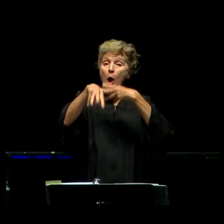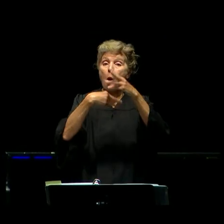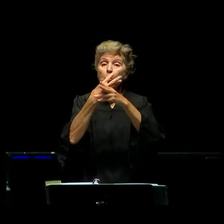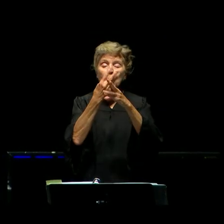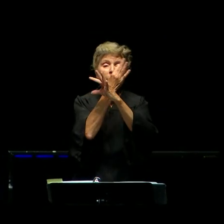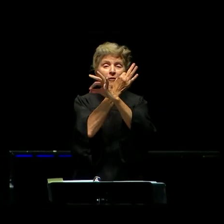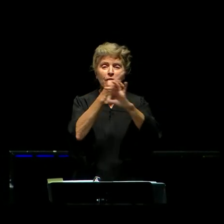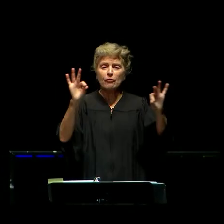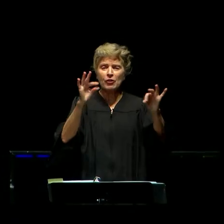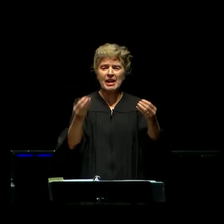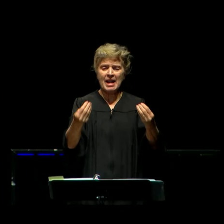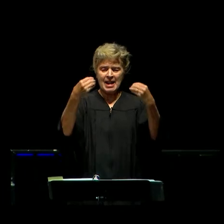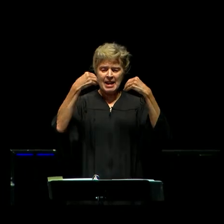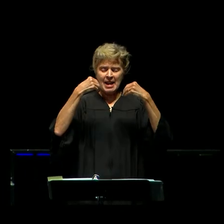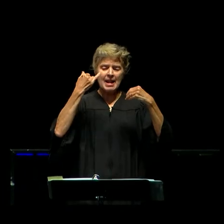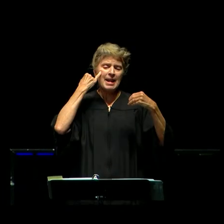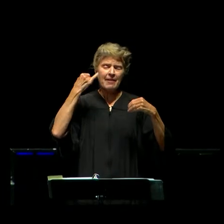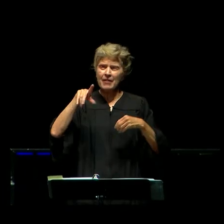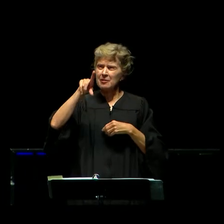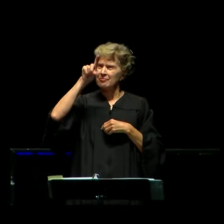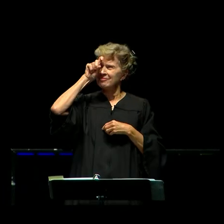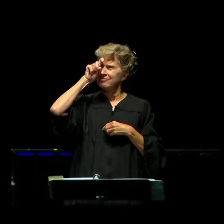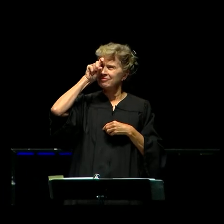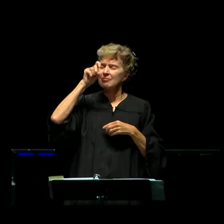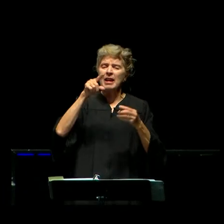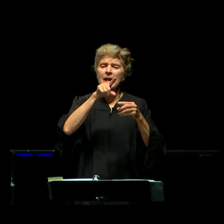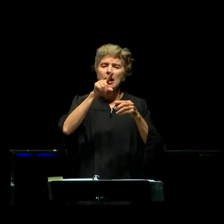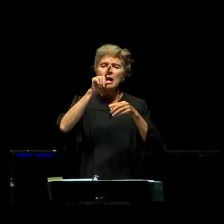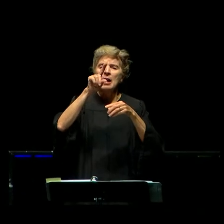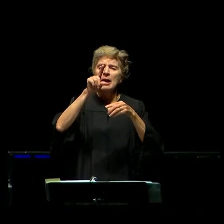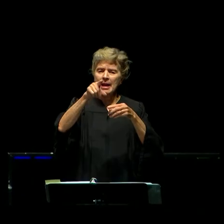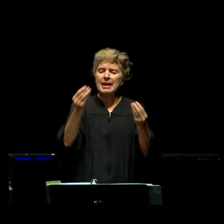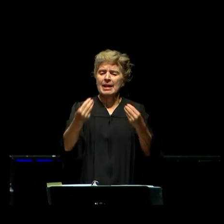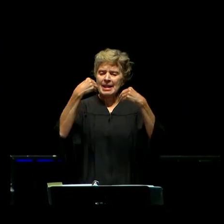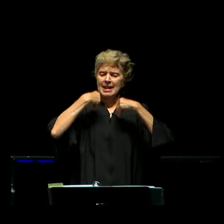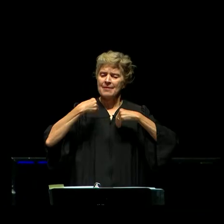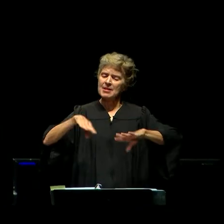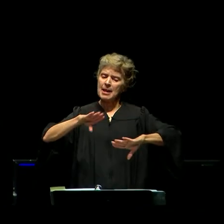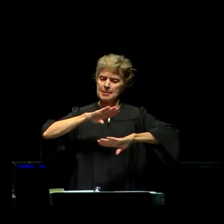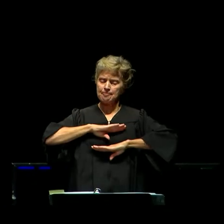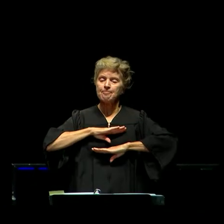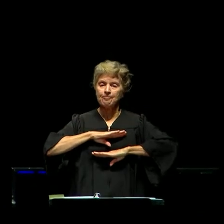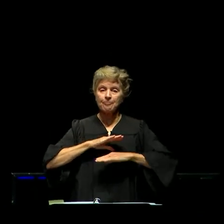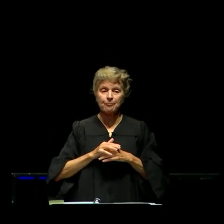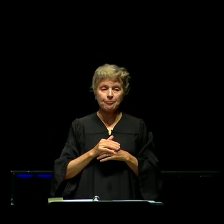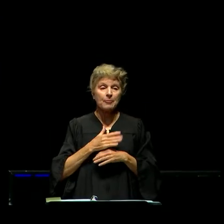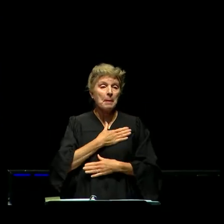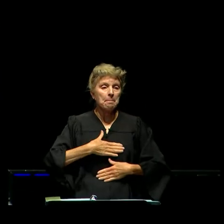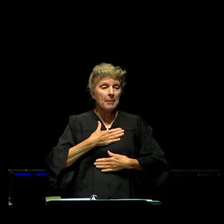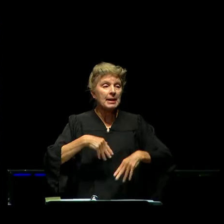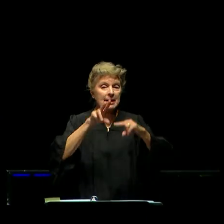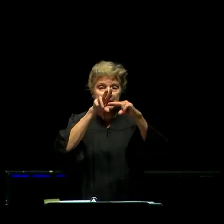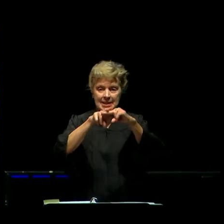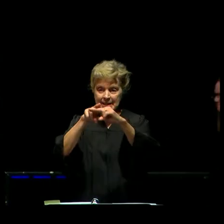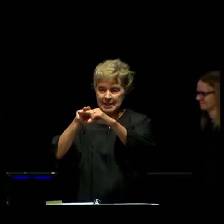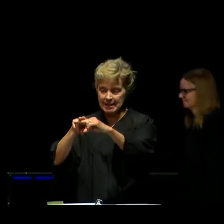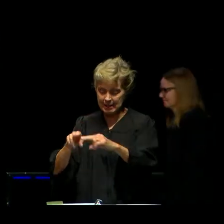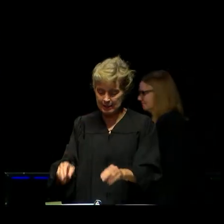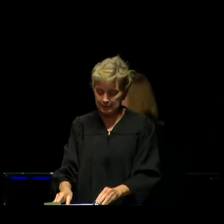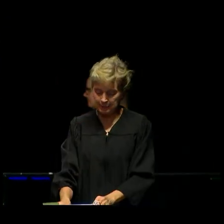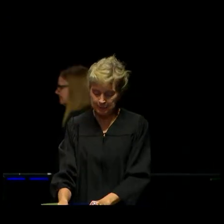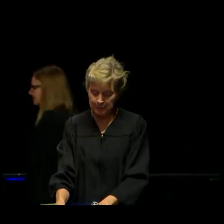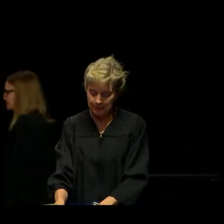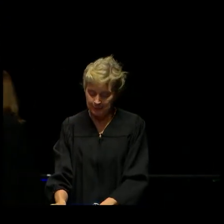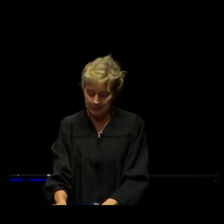satisfying, one that ultimately furnishes answers for us all. Please be seated.